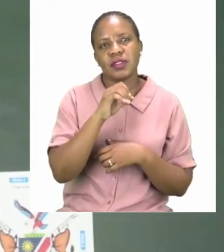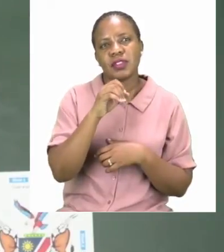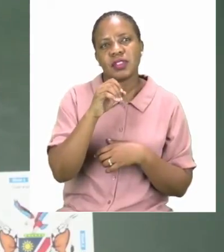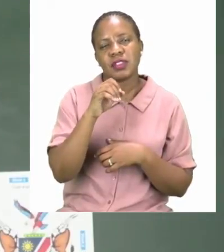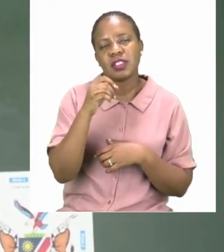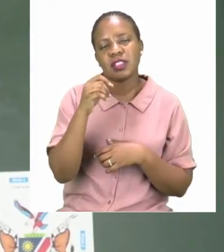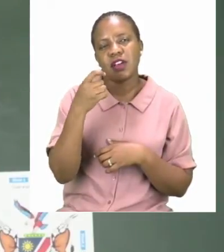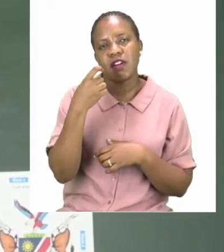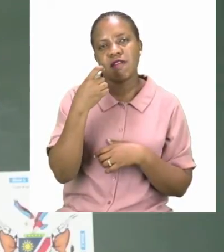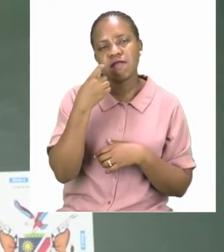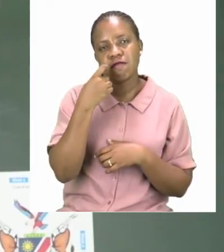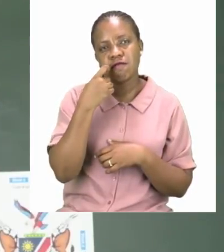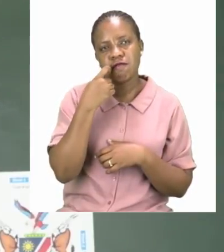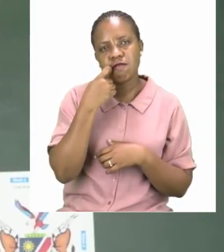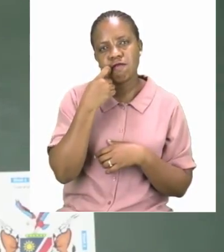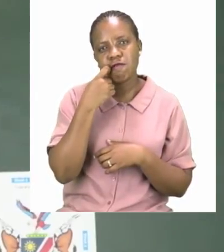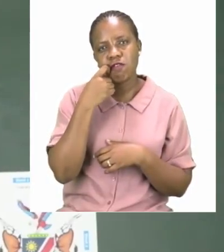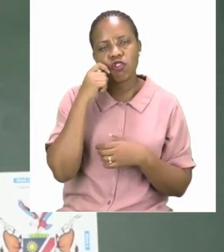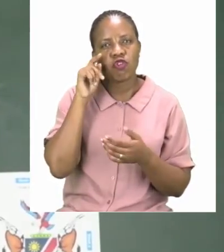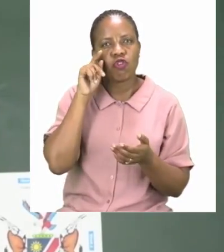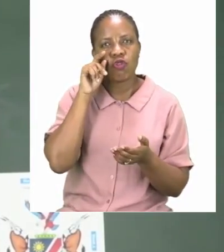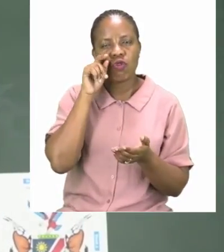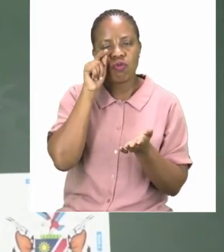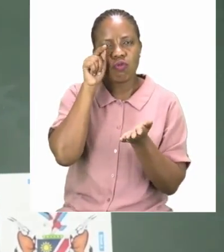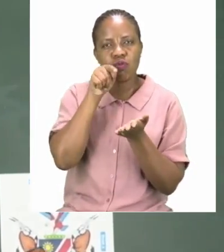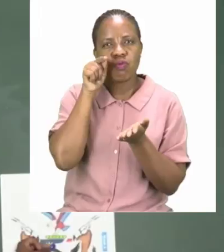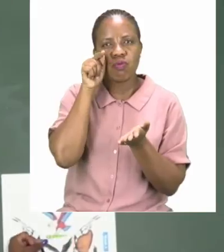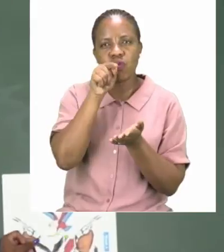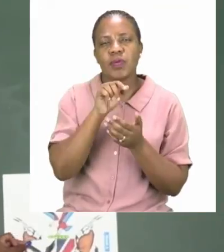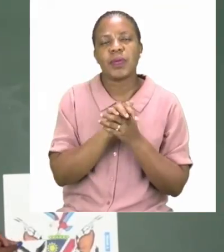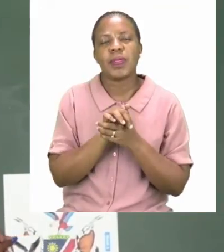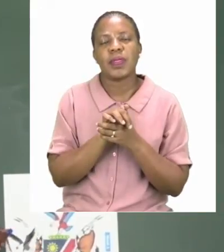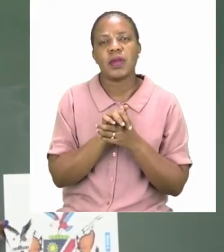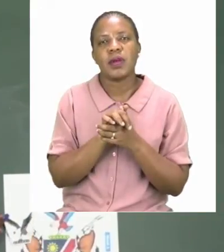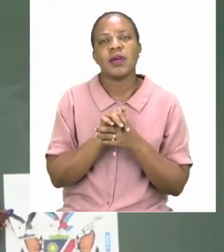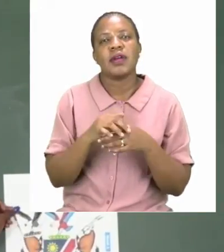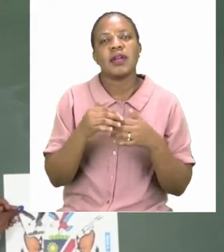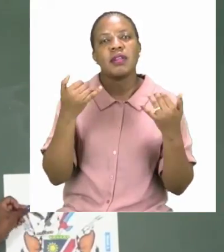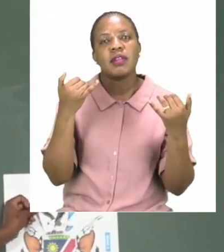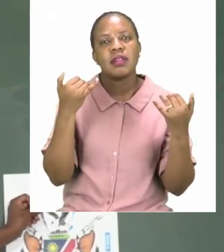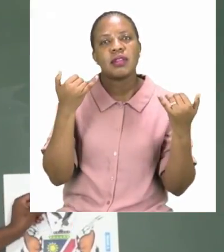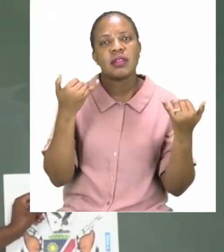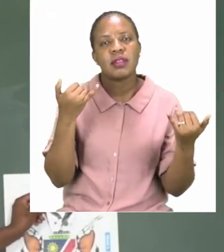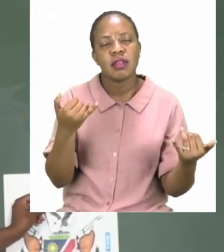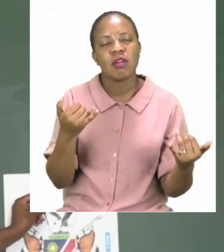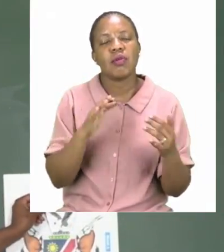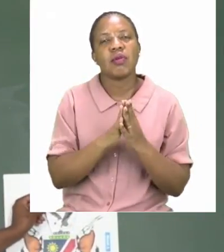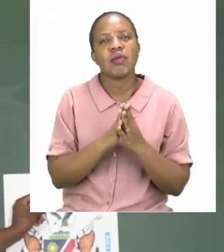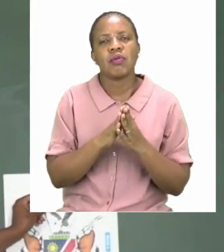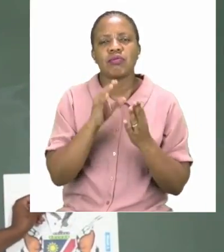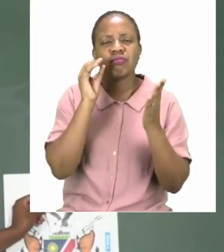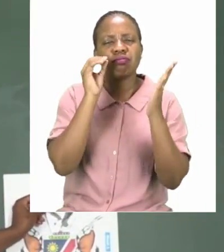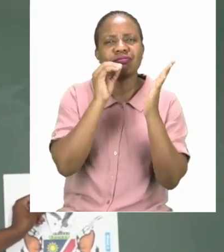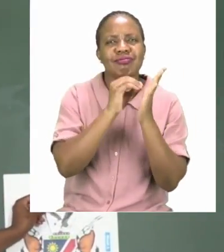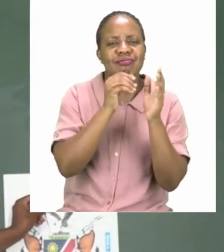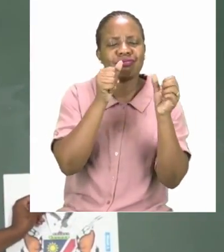And as you can see, we want to try and find where we can stick it. It looks like it's